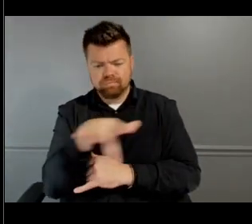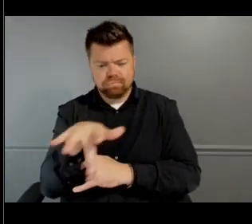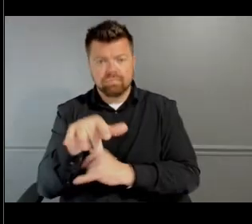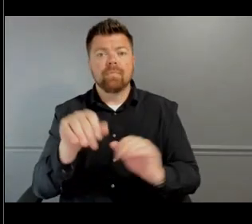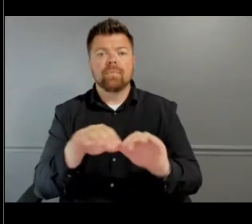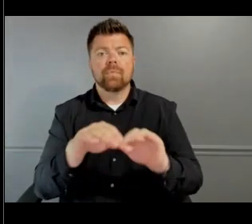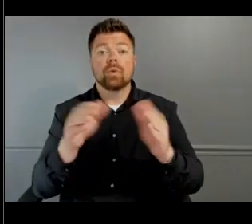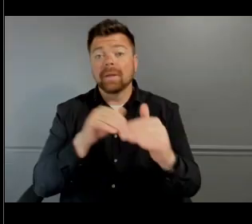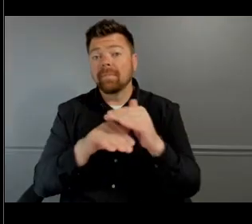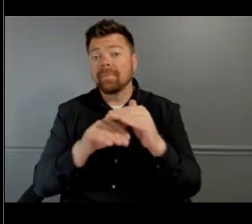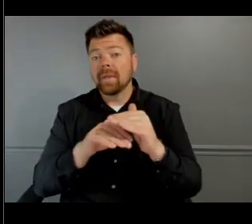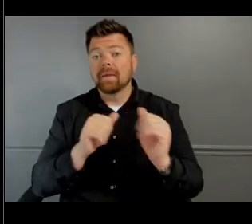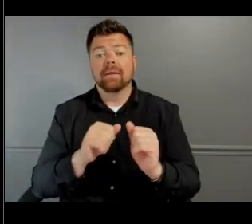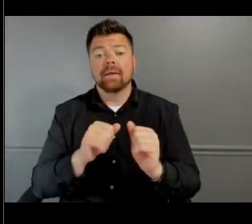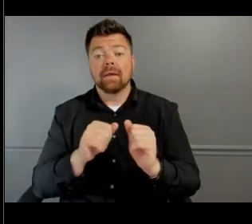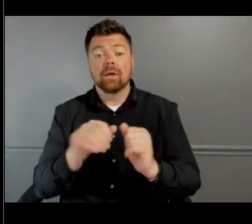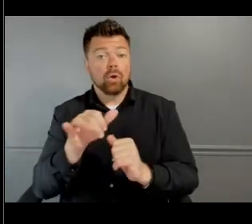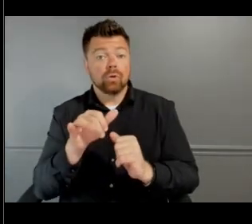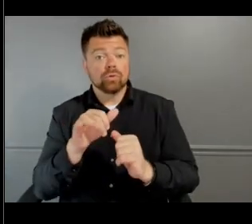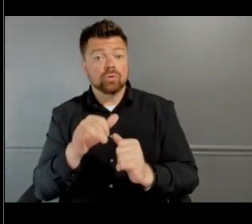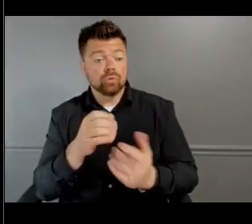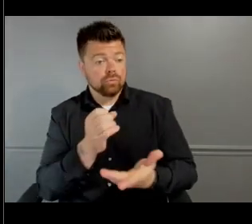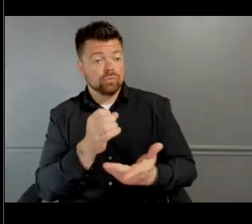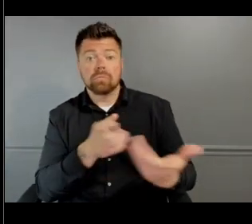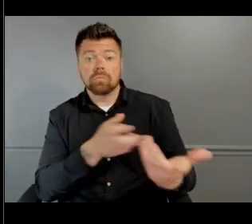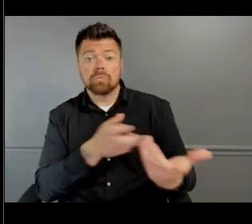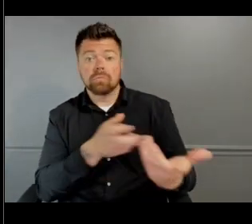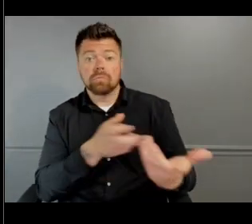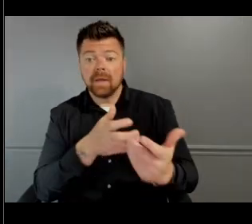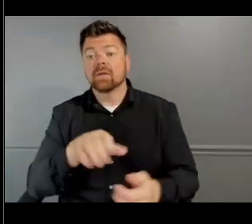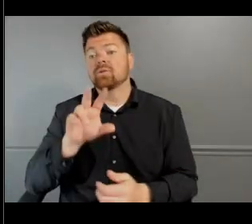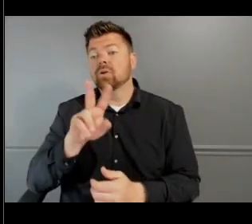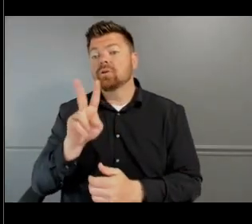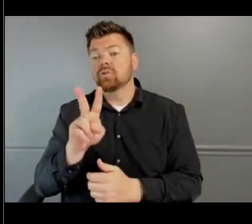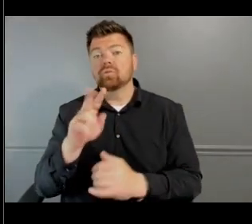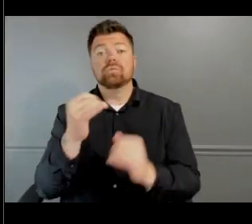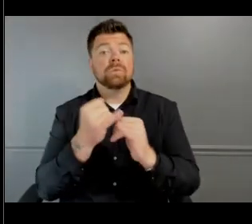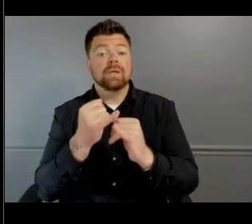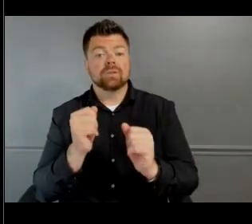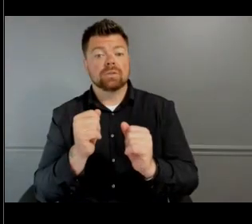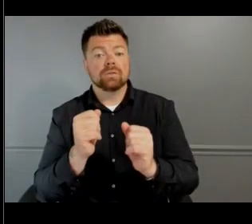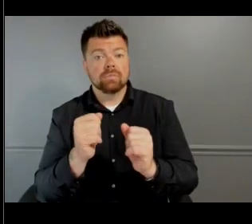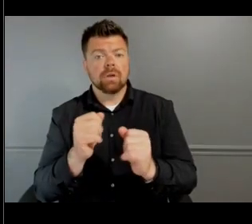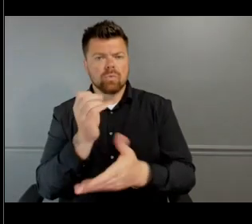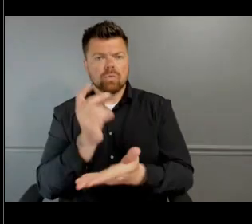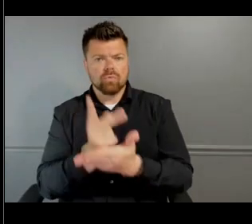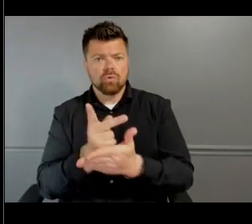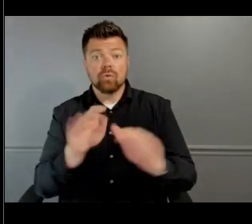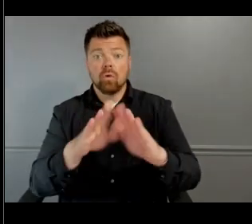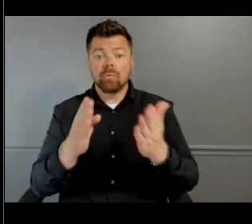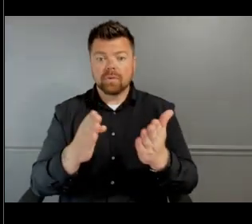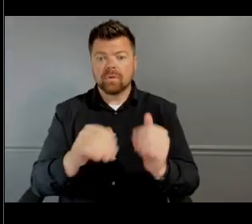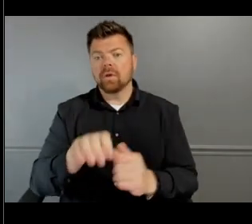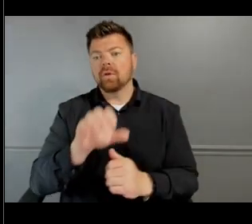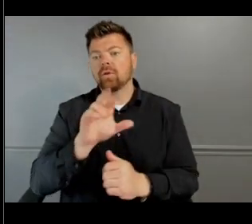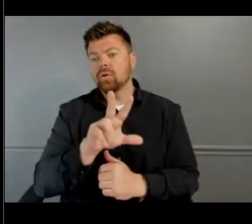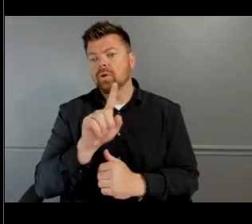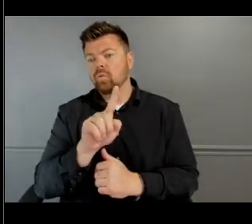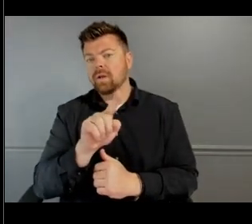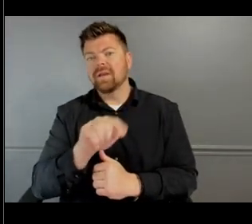nominal 32-inch clear opening is between 31 and 5/8 of